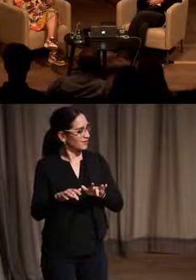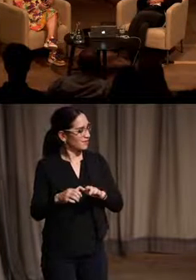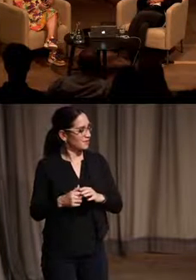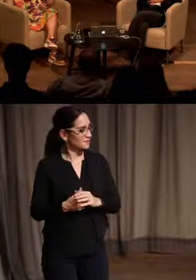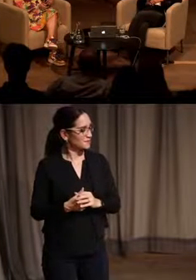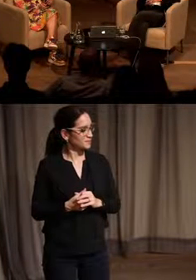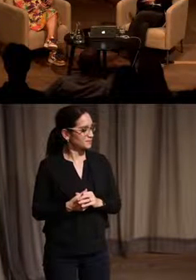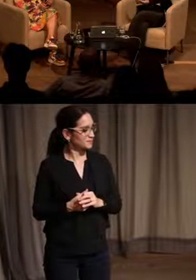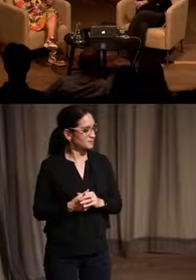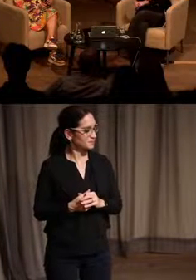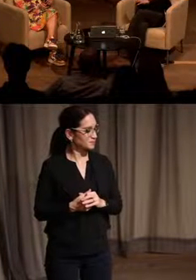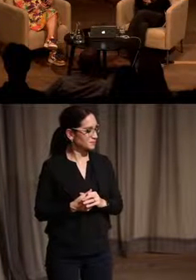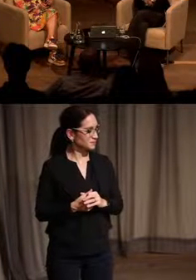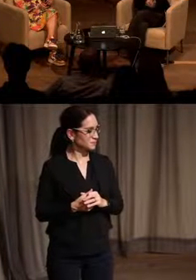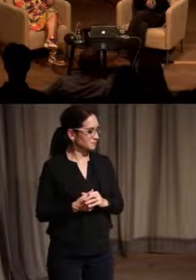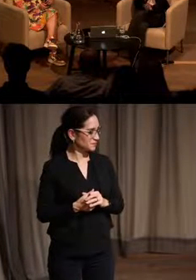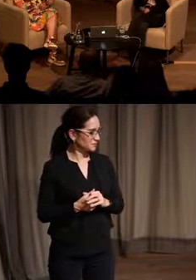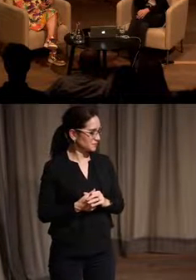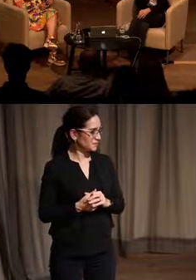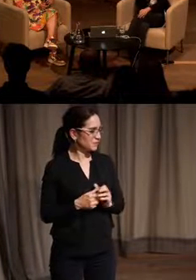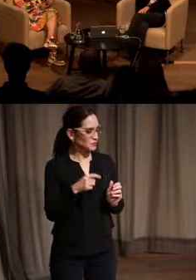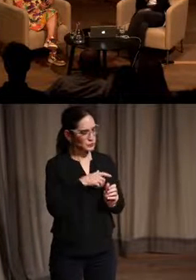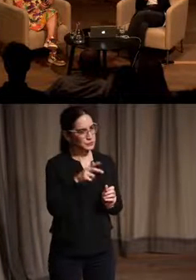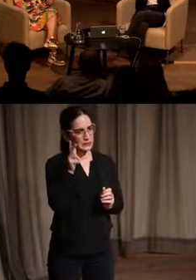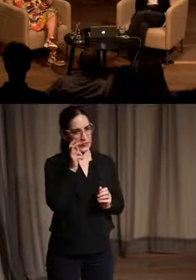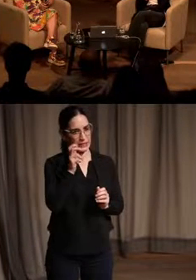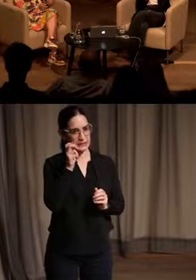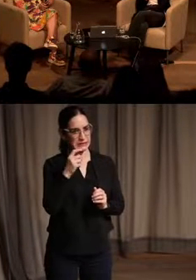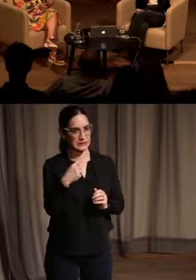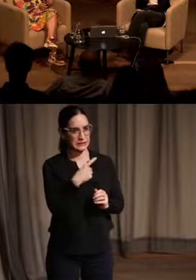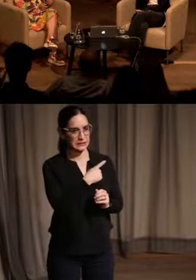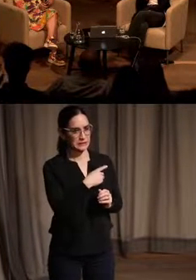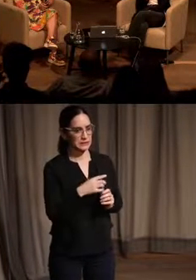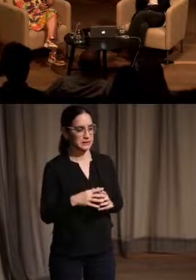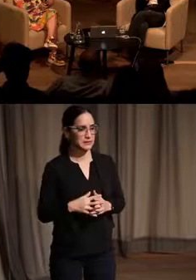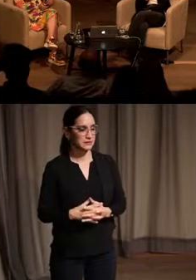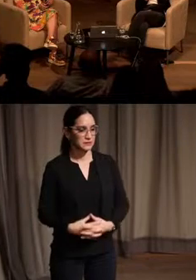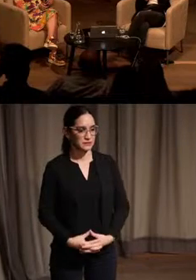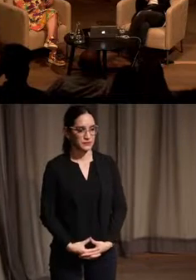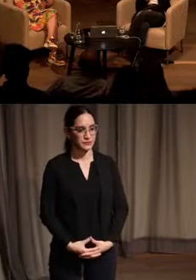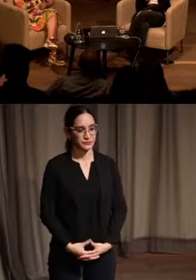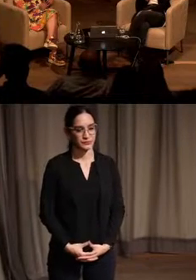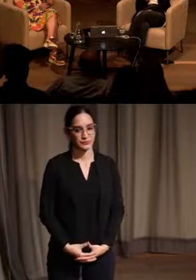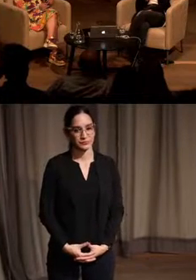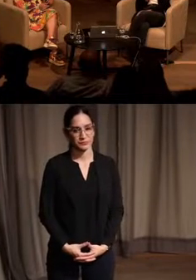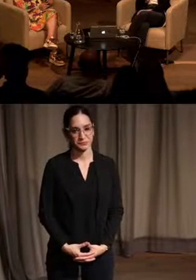glass, please. Oh, you should listen to this too, because it is an instrument.